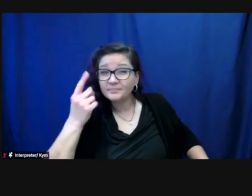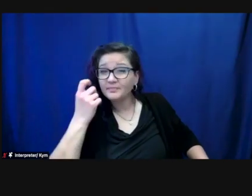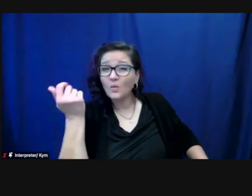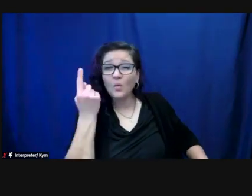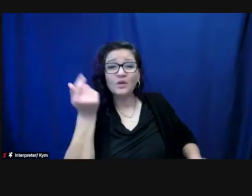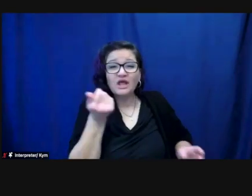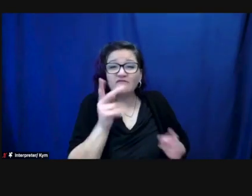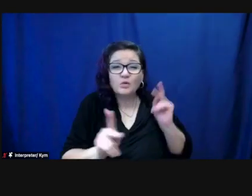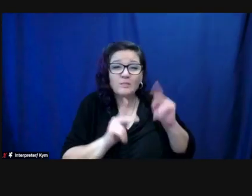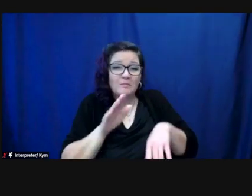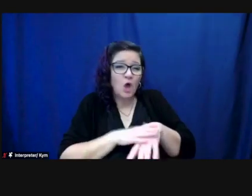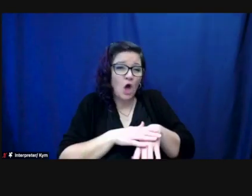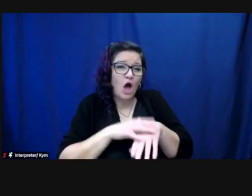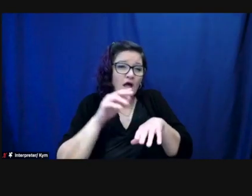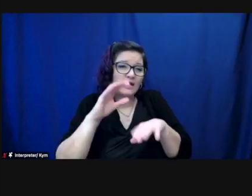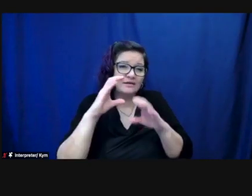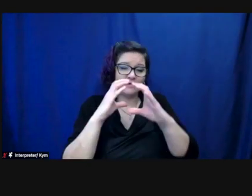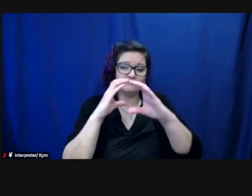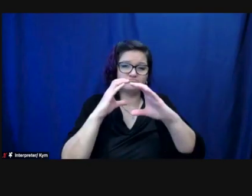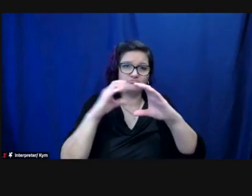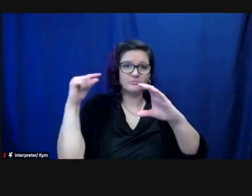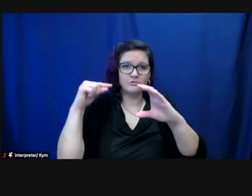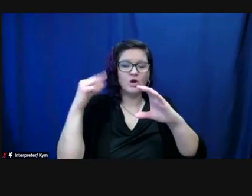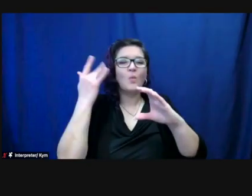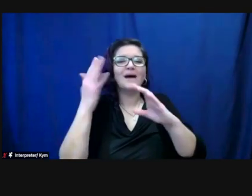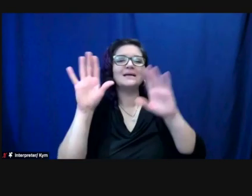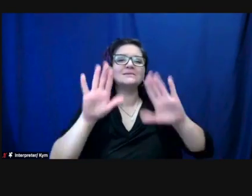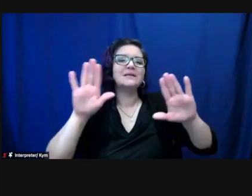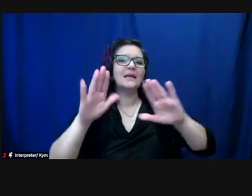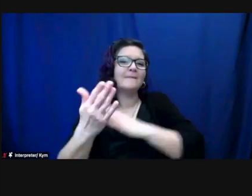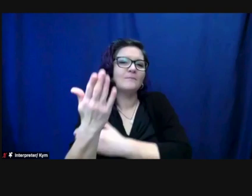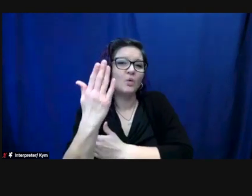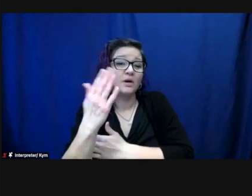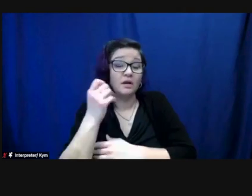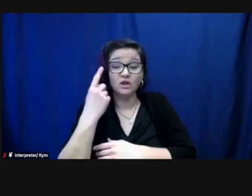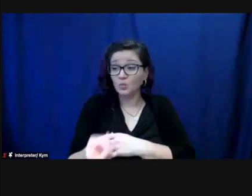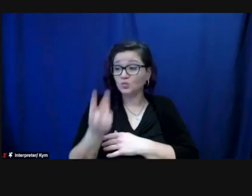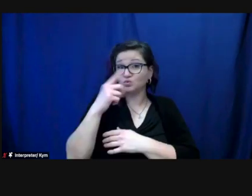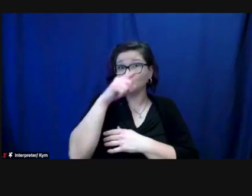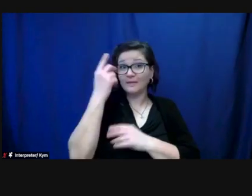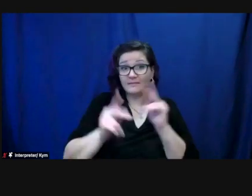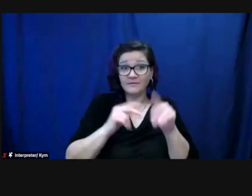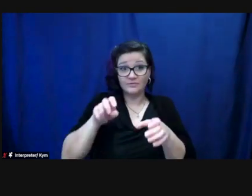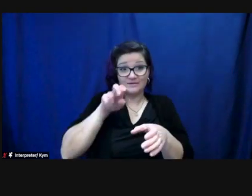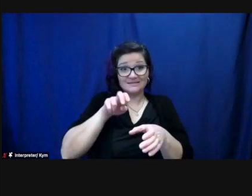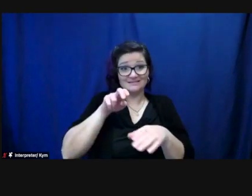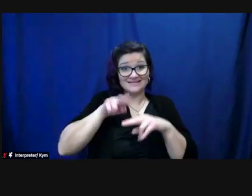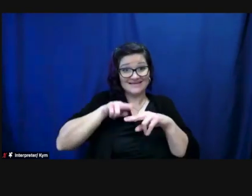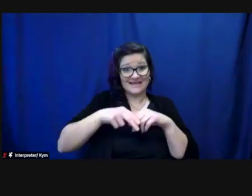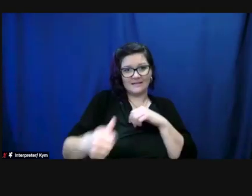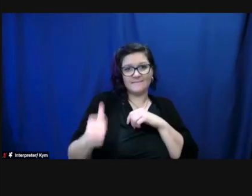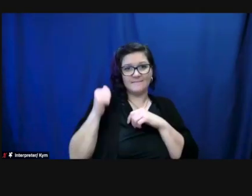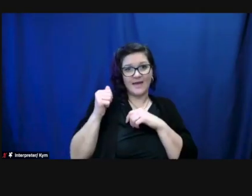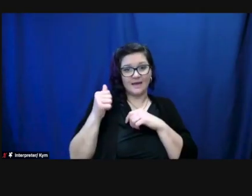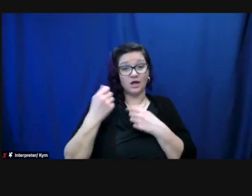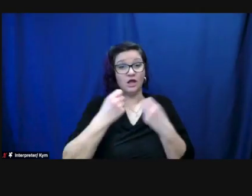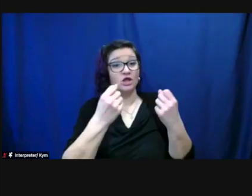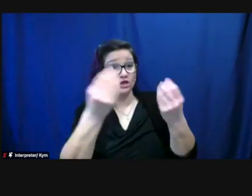car because it was a Sunday morning. And there were two black people sitting in the back And the driver